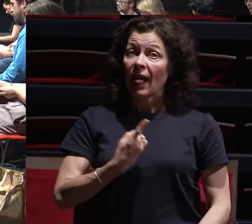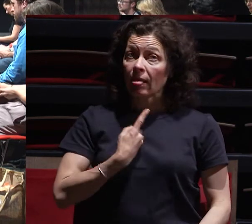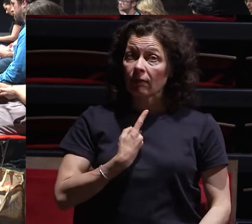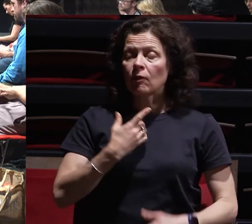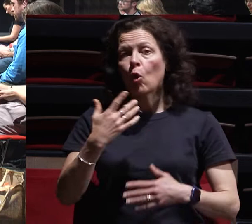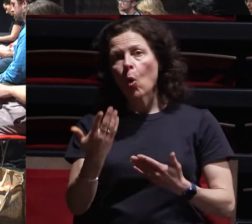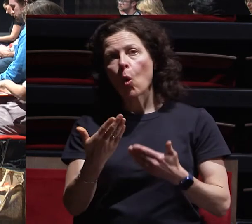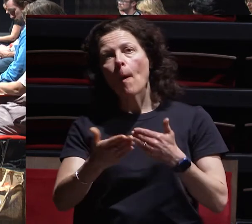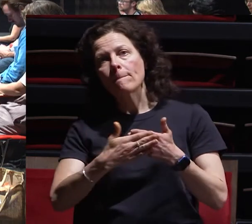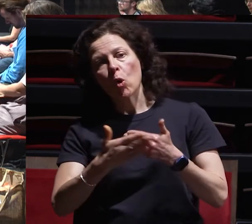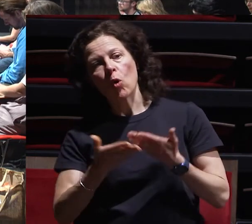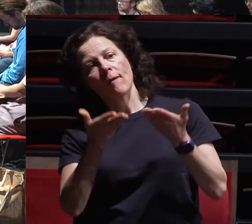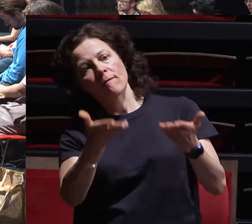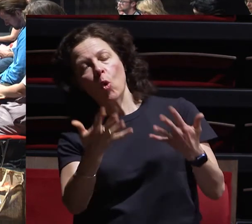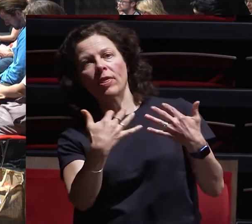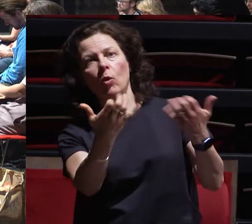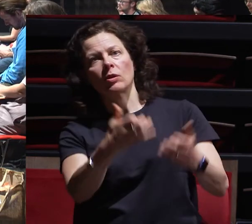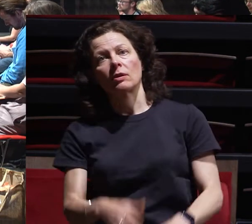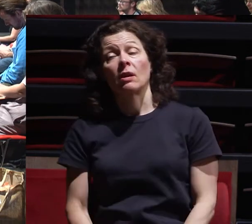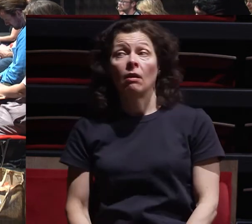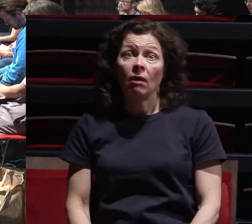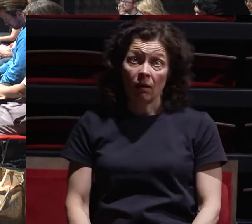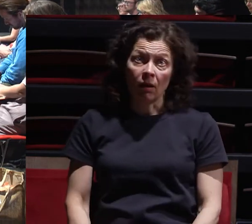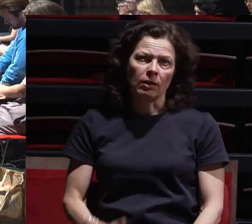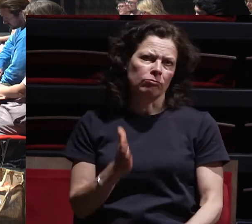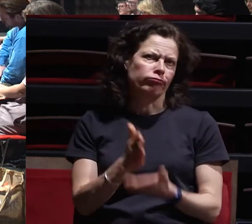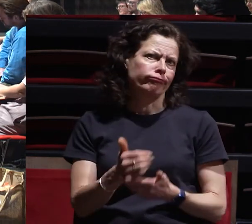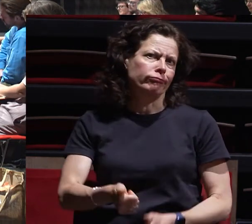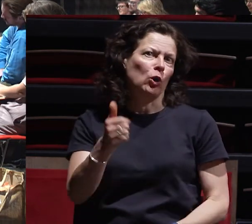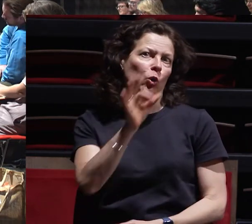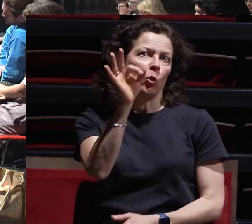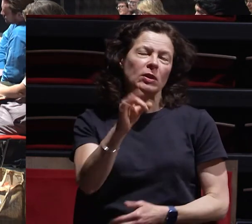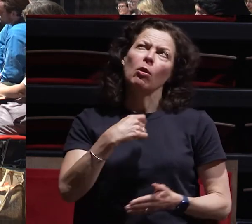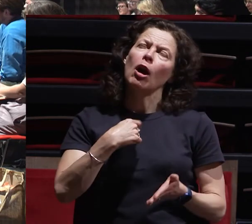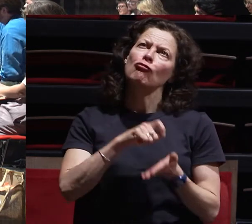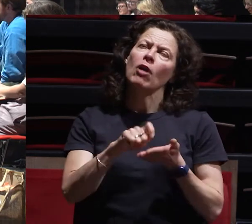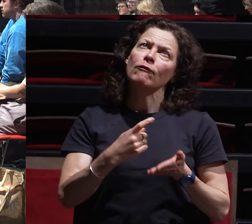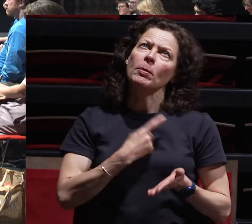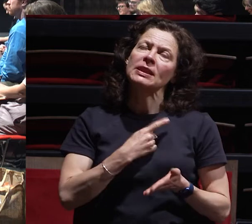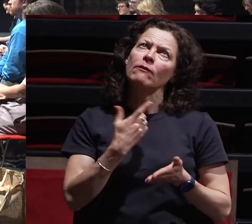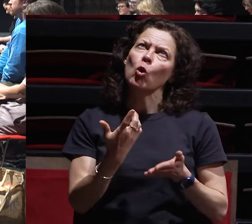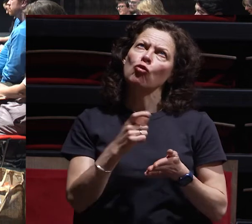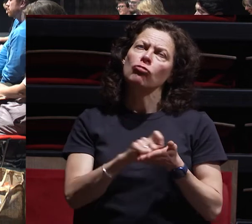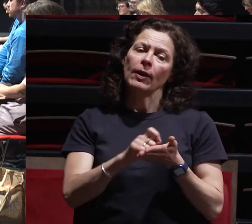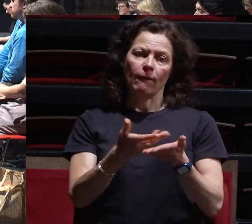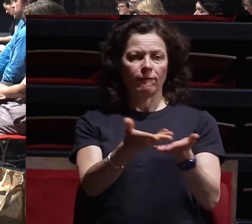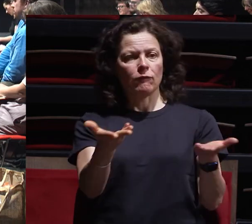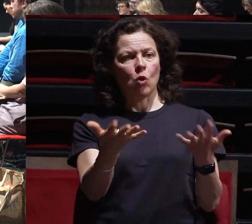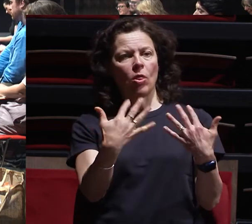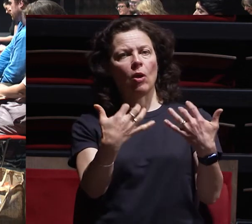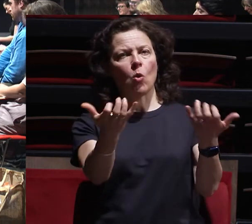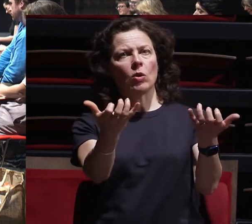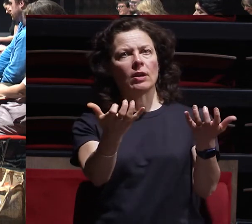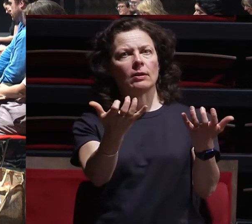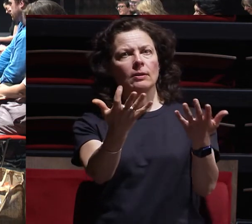for yourself or for the audience? That's a really good question. Do I write for myself or do I write